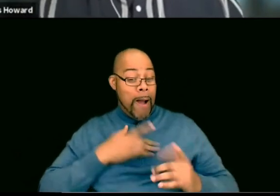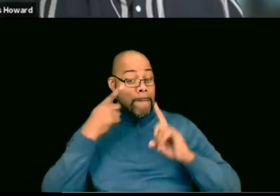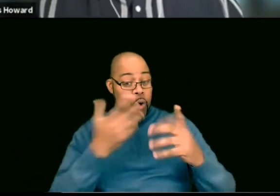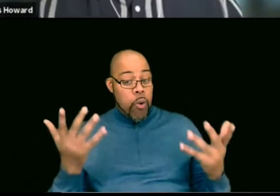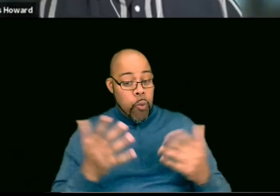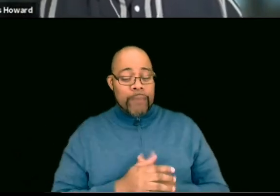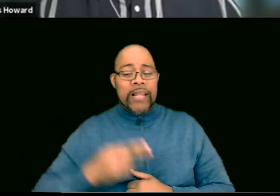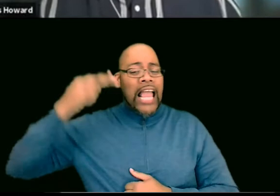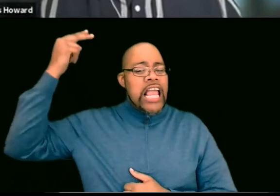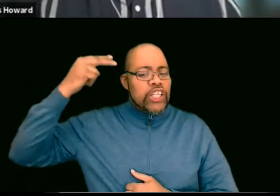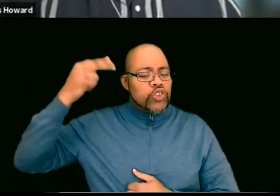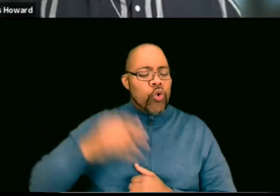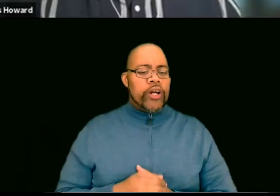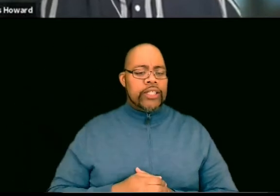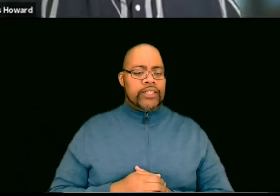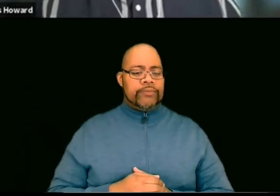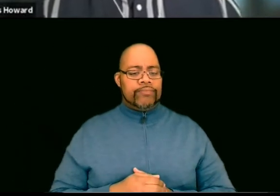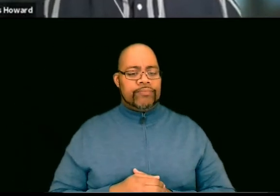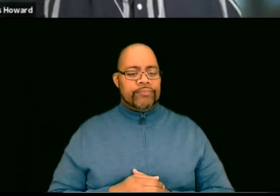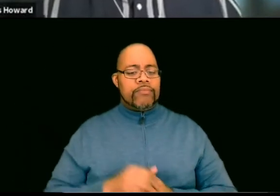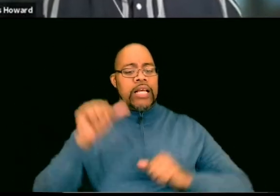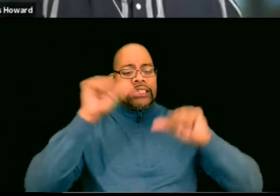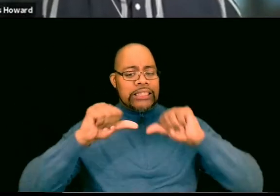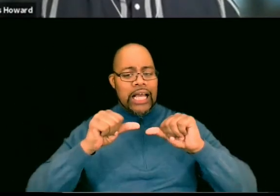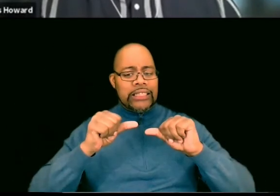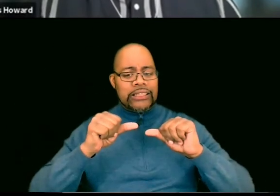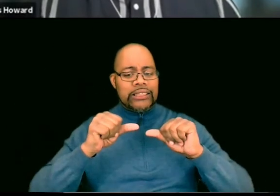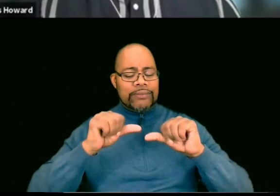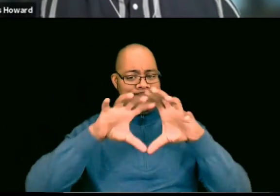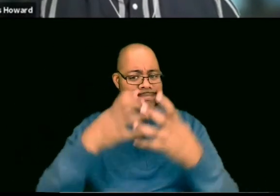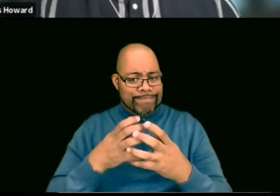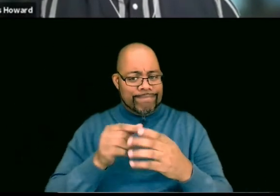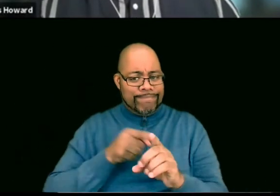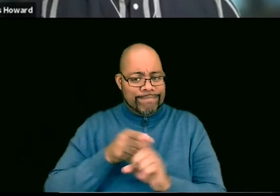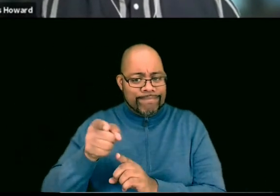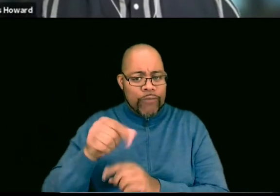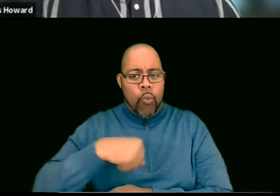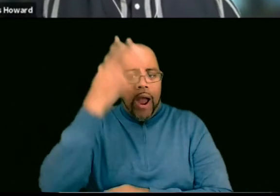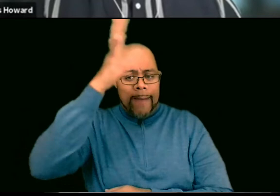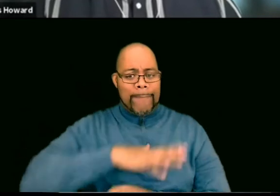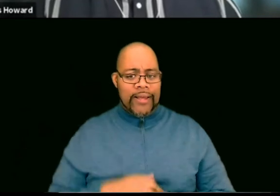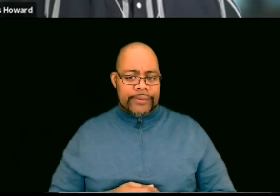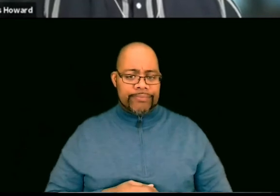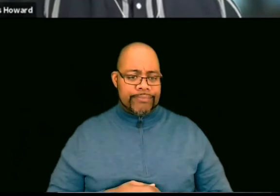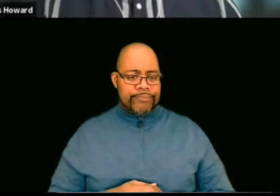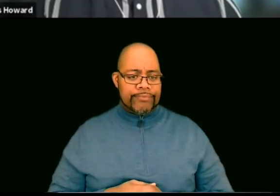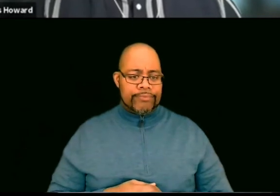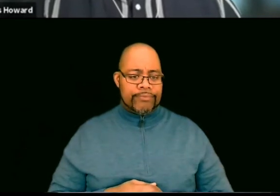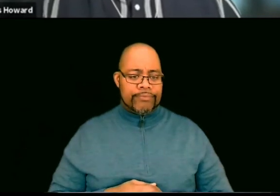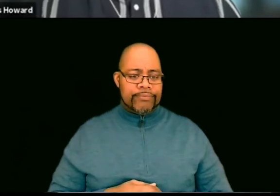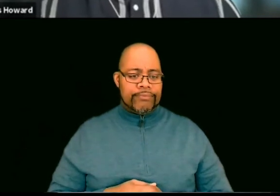I'm getting at is historically, science has been populated by white men.